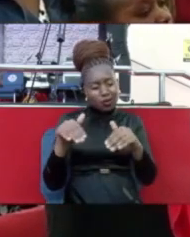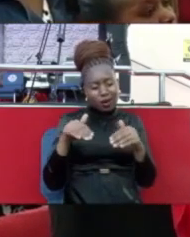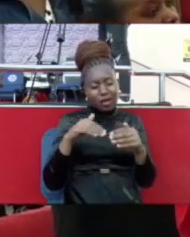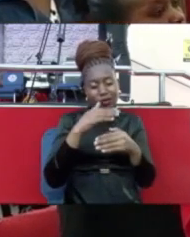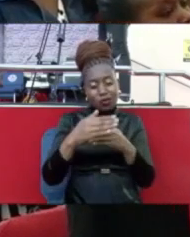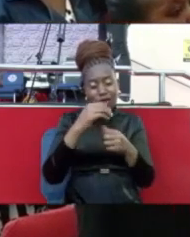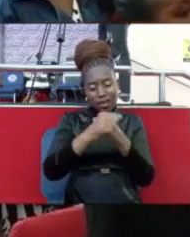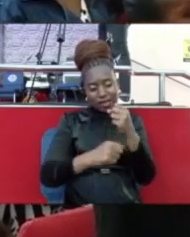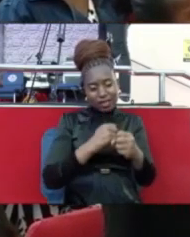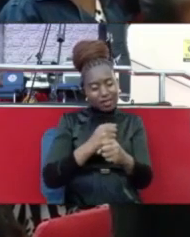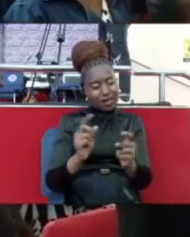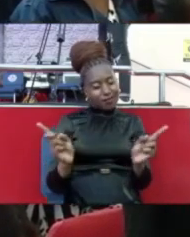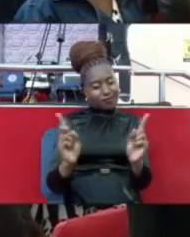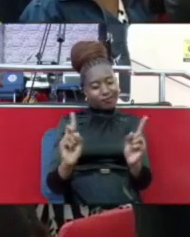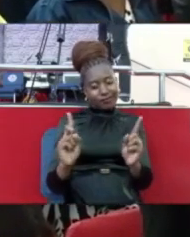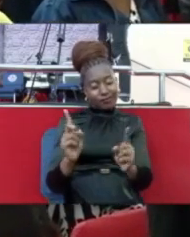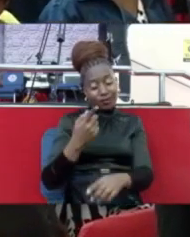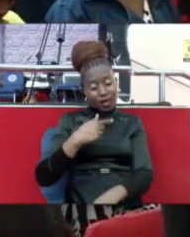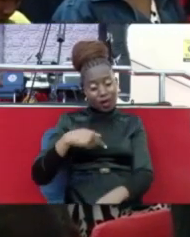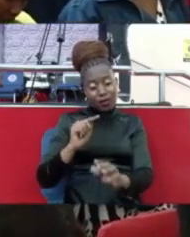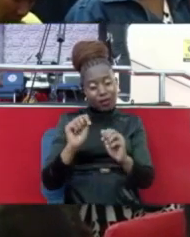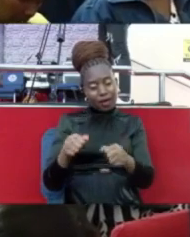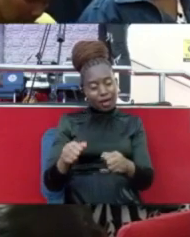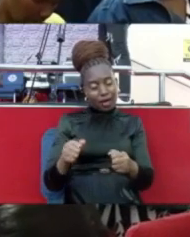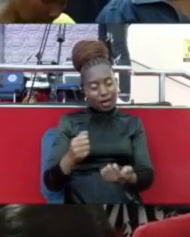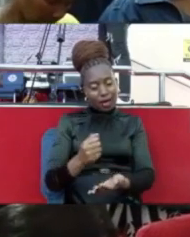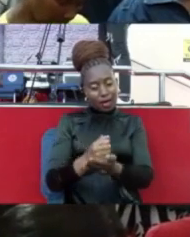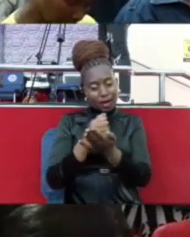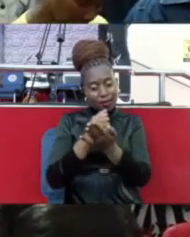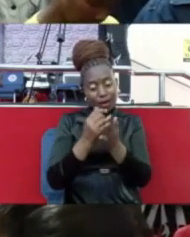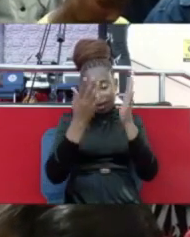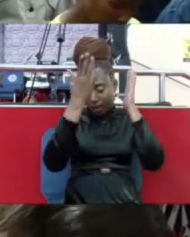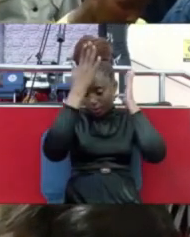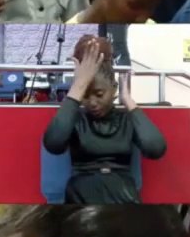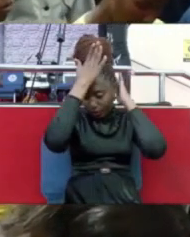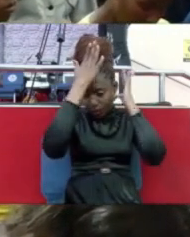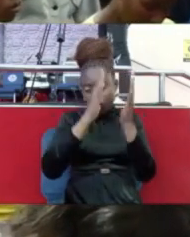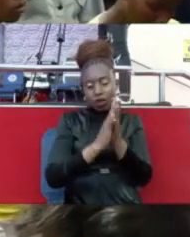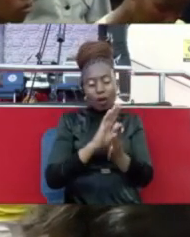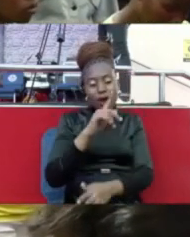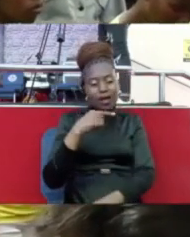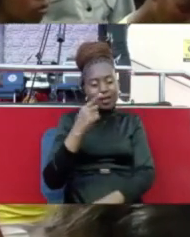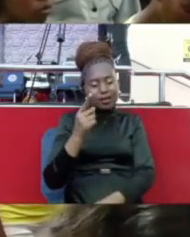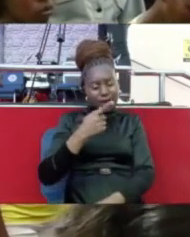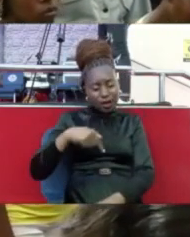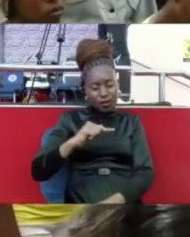We can shock the bishop and say, Bishop, we're building the church,